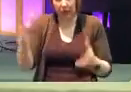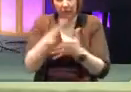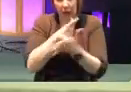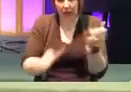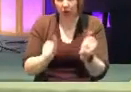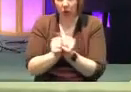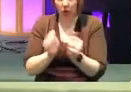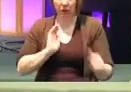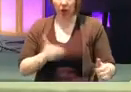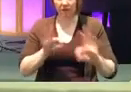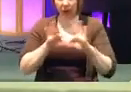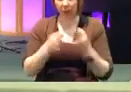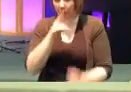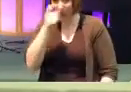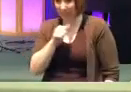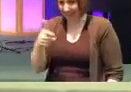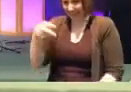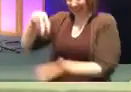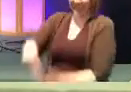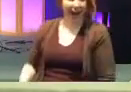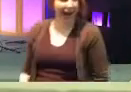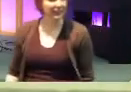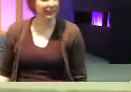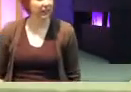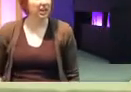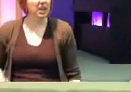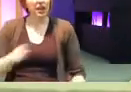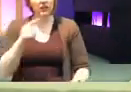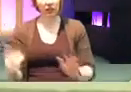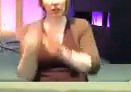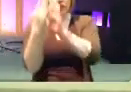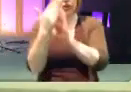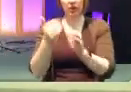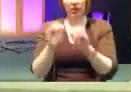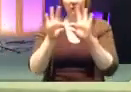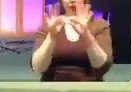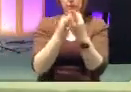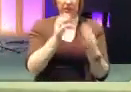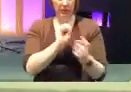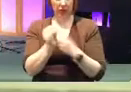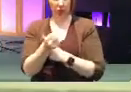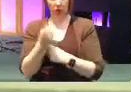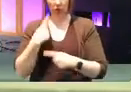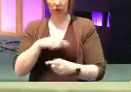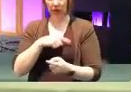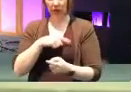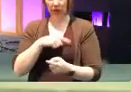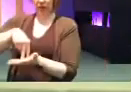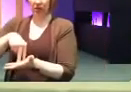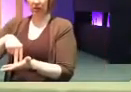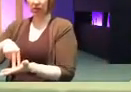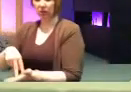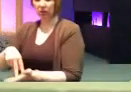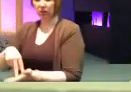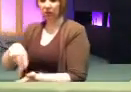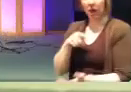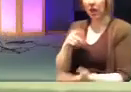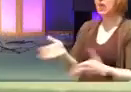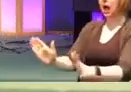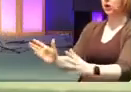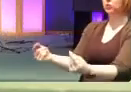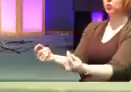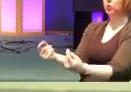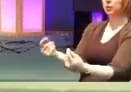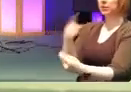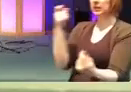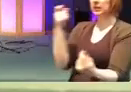never stood for our family. Yes. It's every time he's confronted us in a family situation, we've taken a step backward and let him do what he wants to do for fear